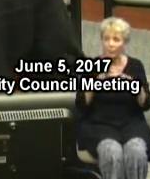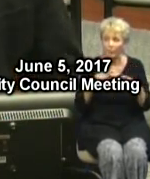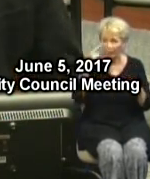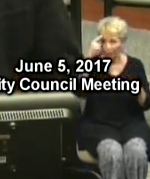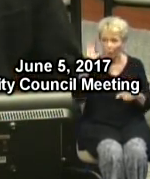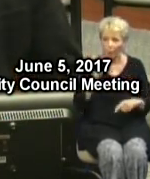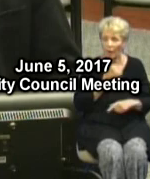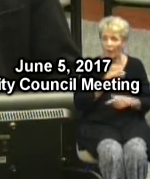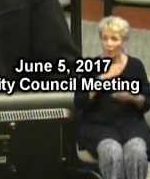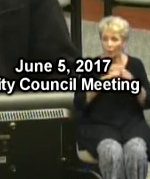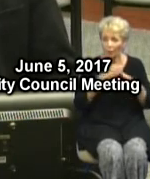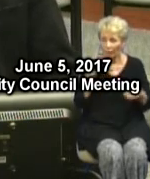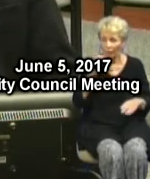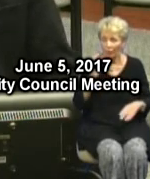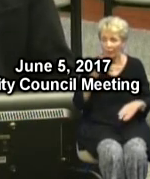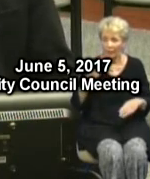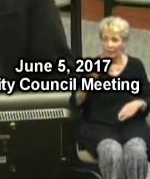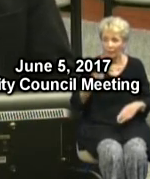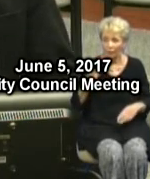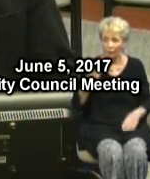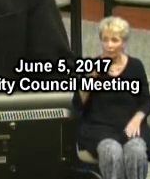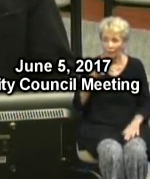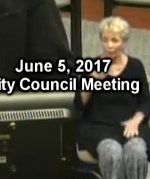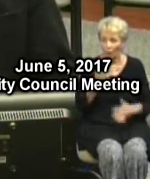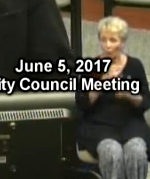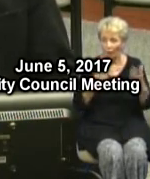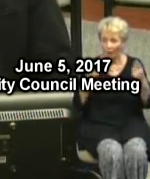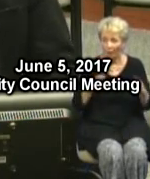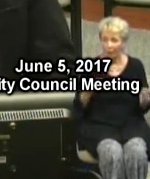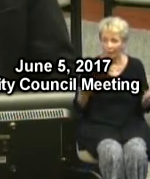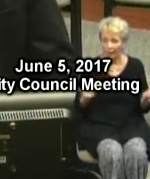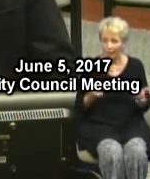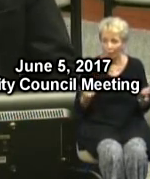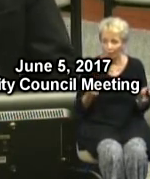for our community and for the history of what happened here.